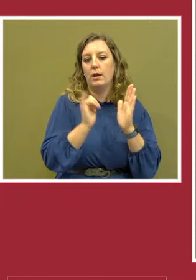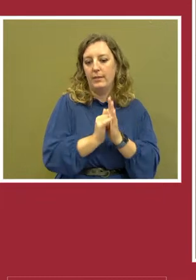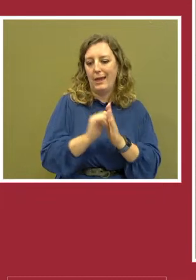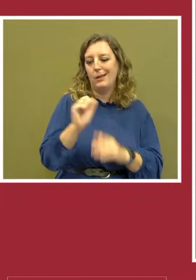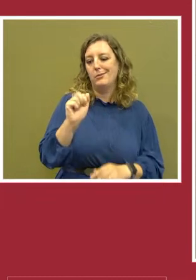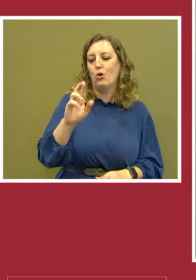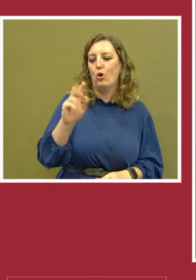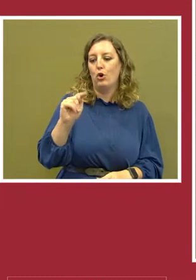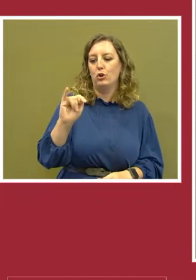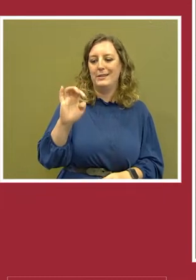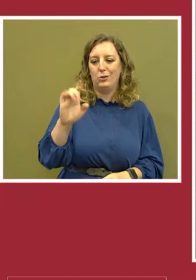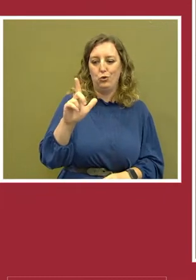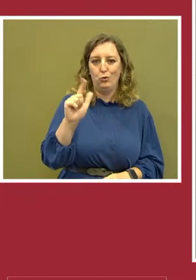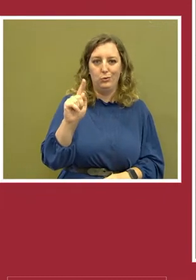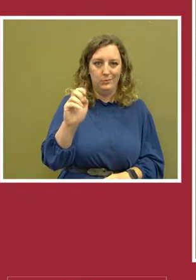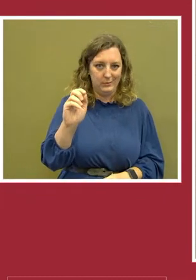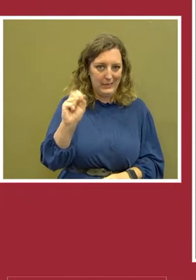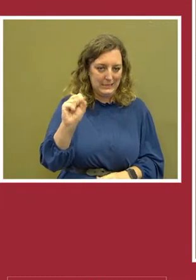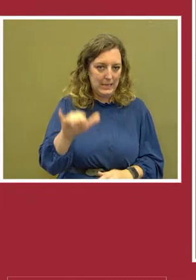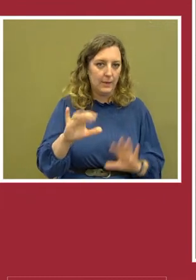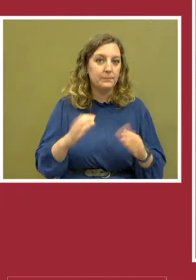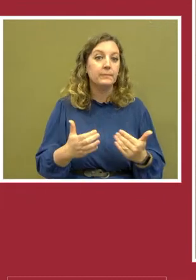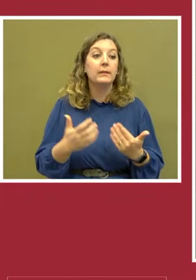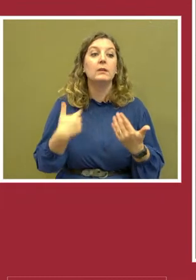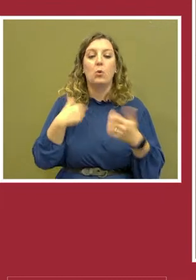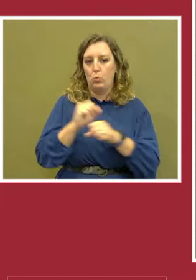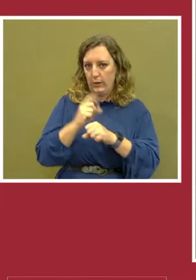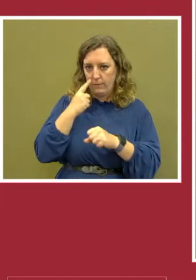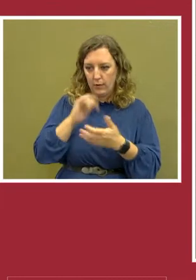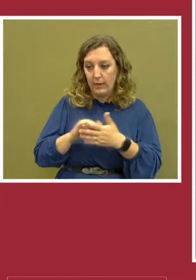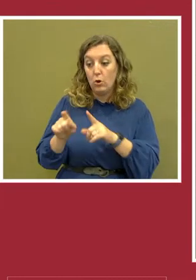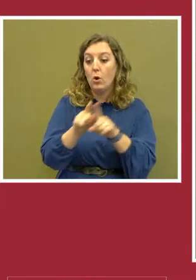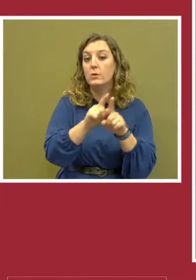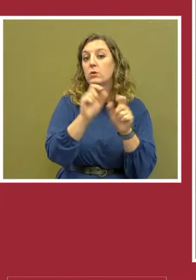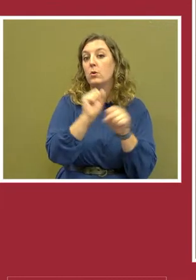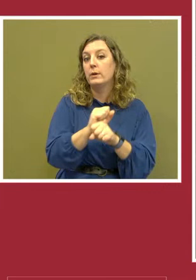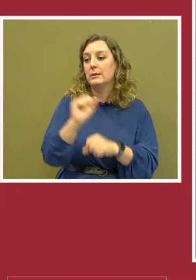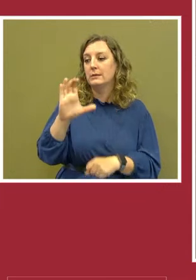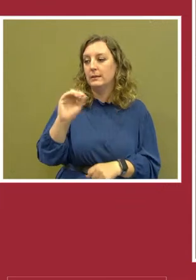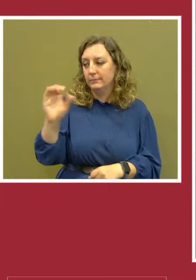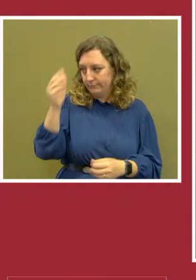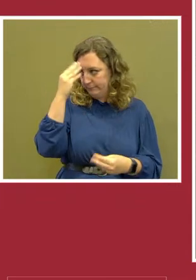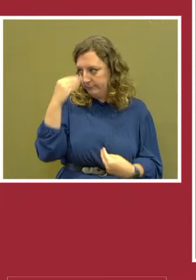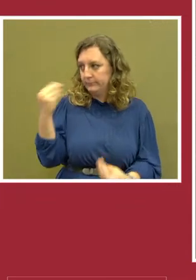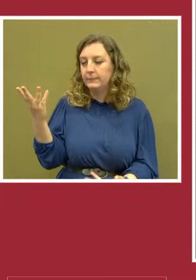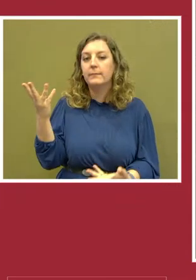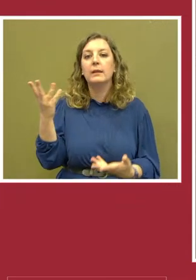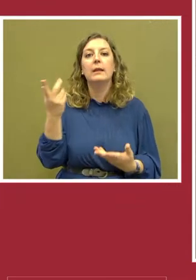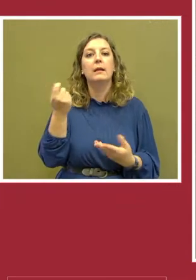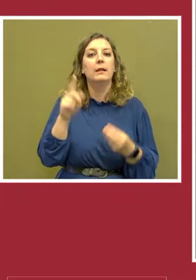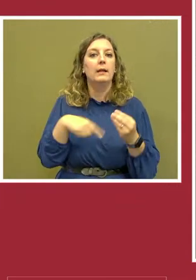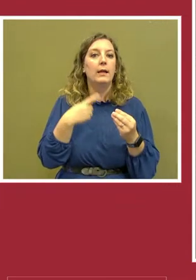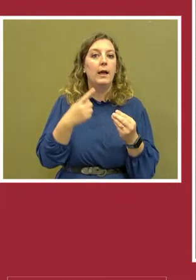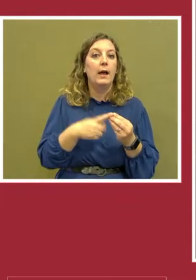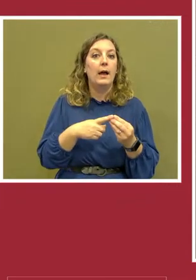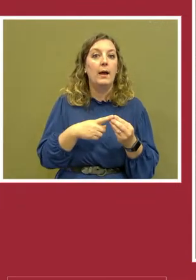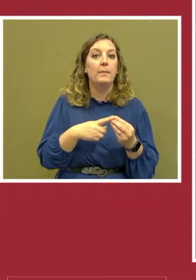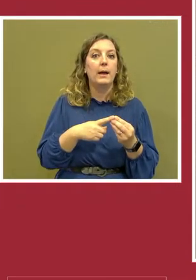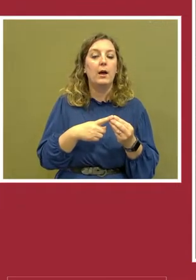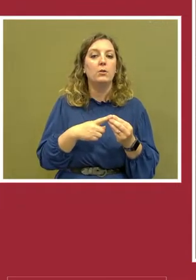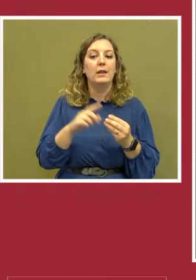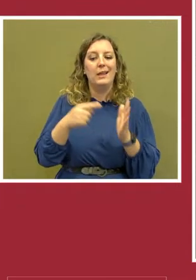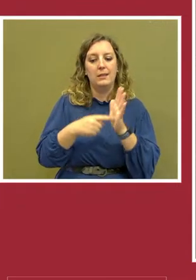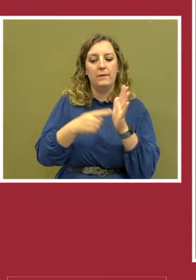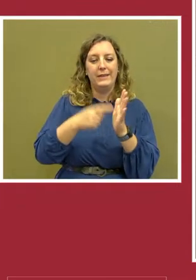And so we're working on doing that. And we're also working with COCC. We've let them know a little bit around the fee structure that they have